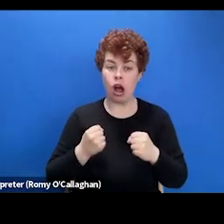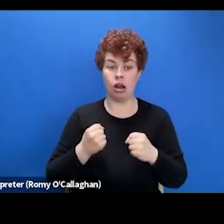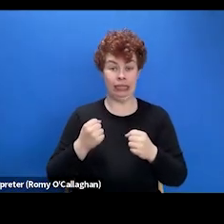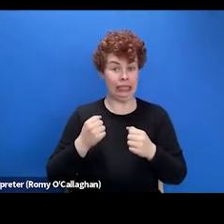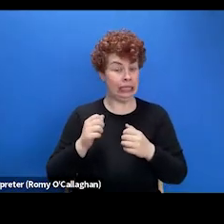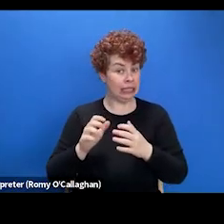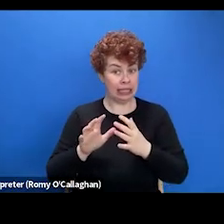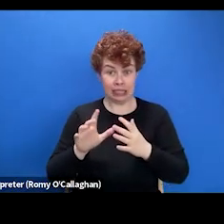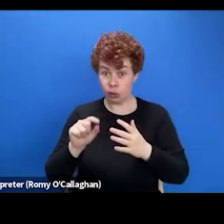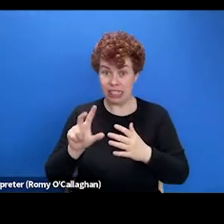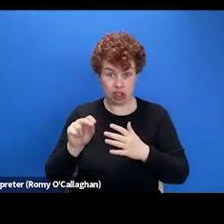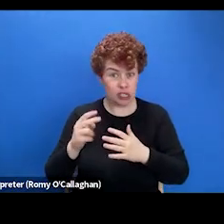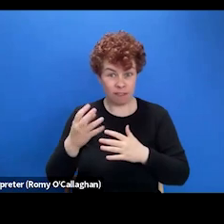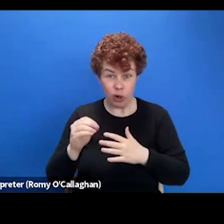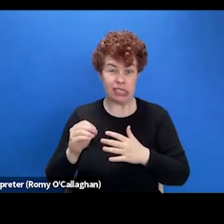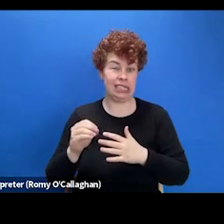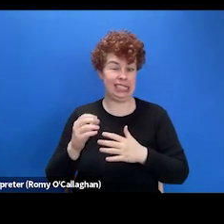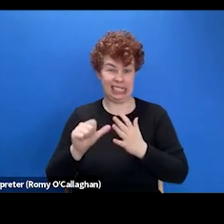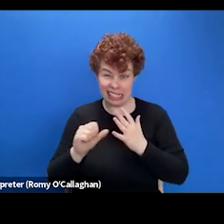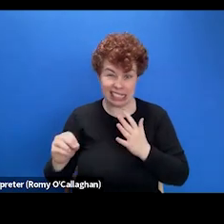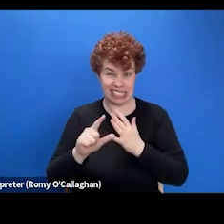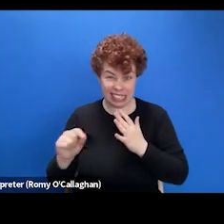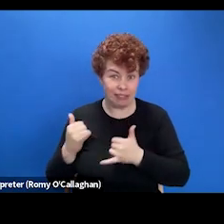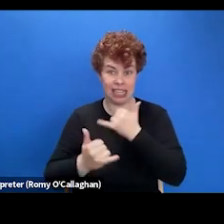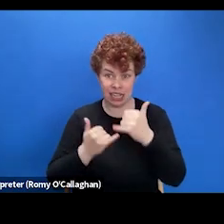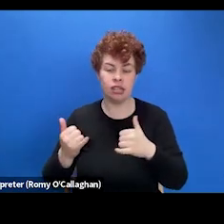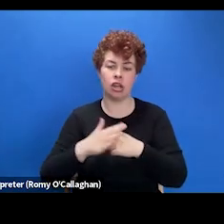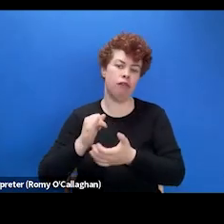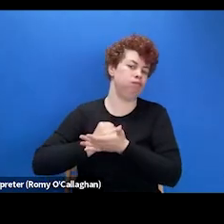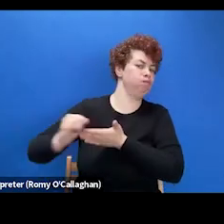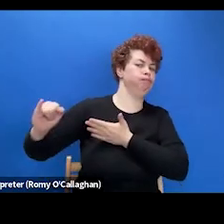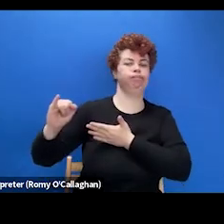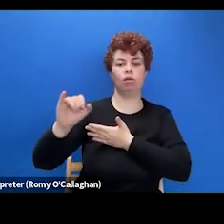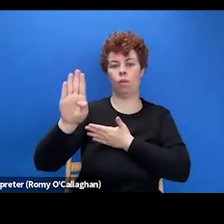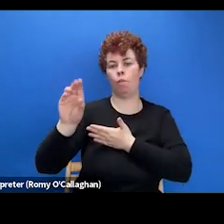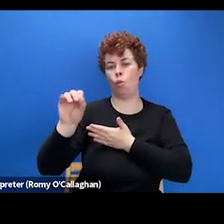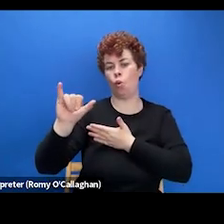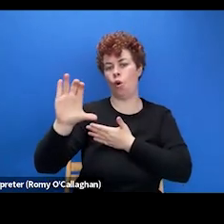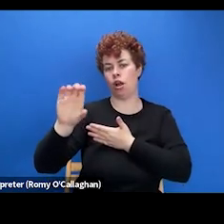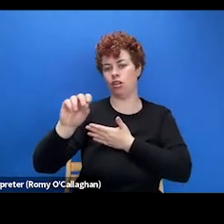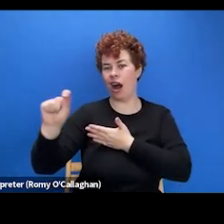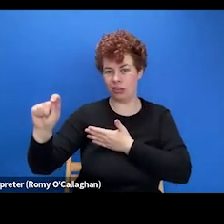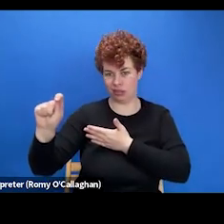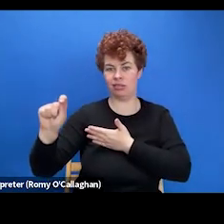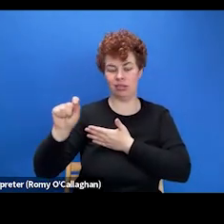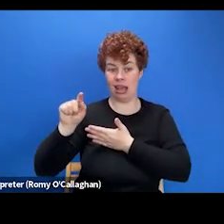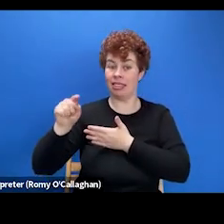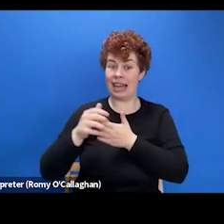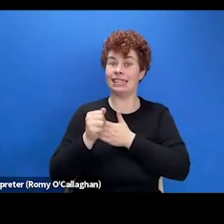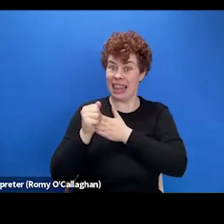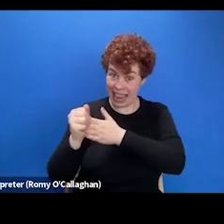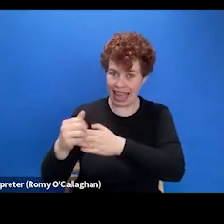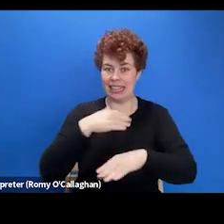of it's Palestinian popular resistance and boycotts that have carried out the movement and inspired the movement